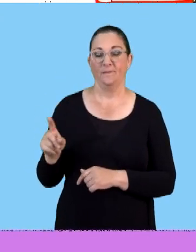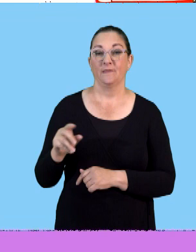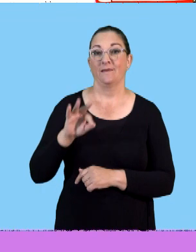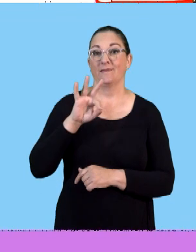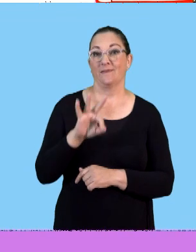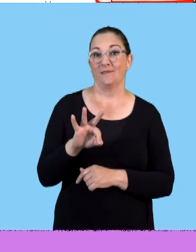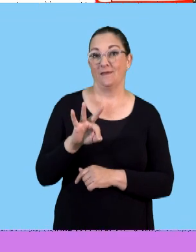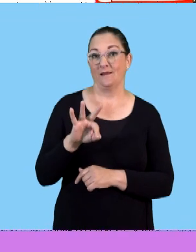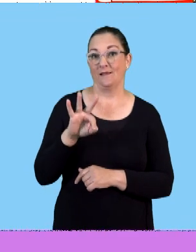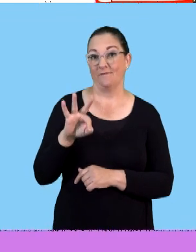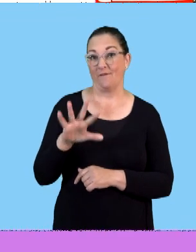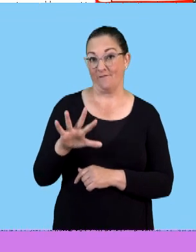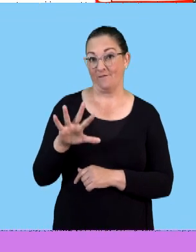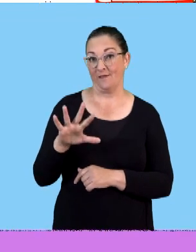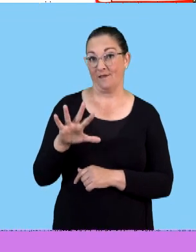is